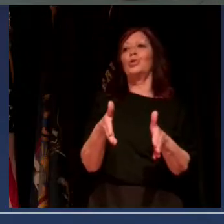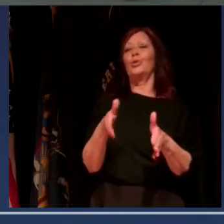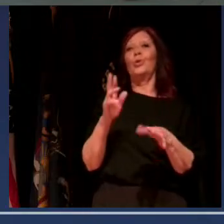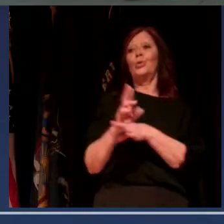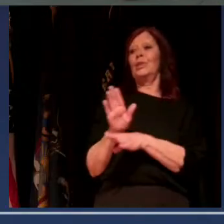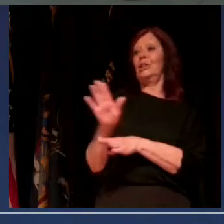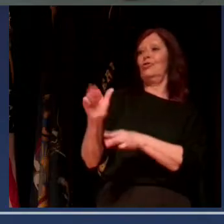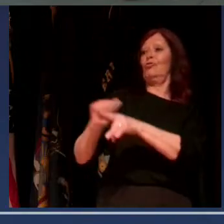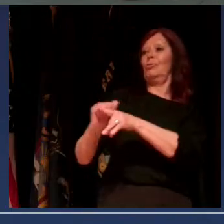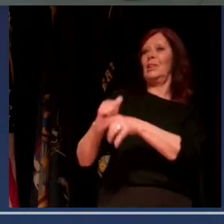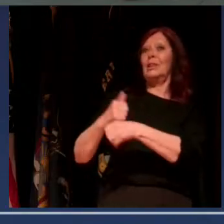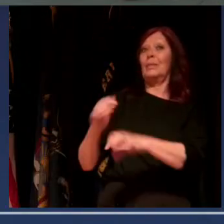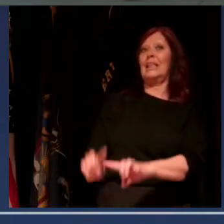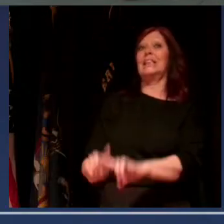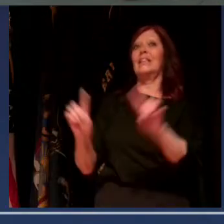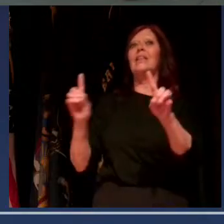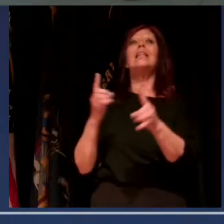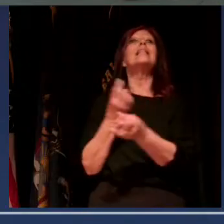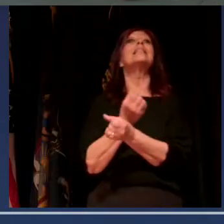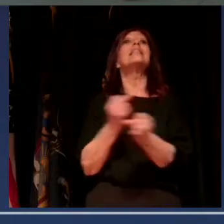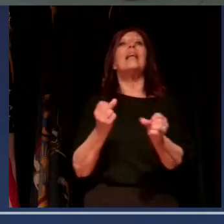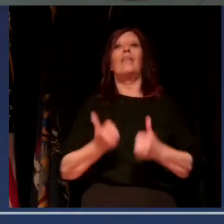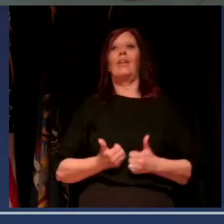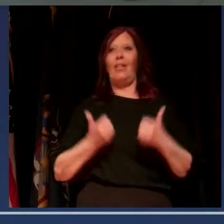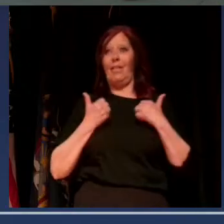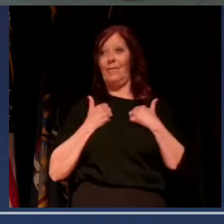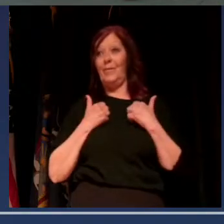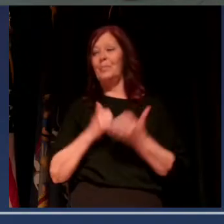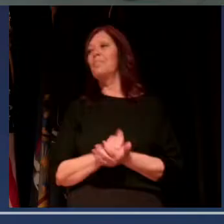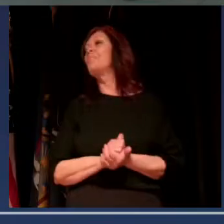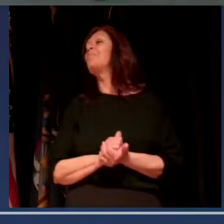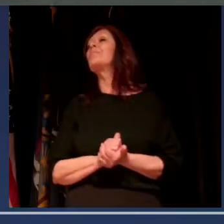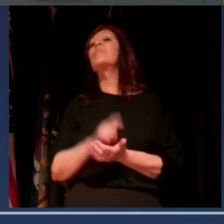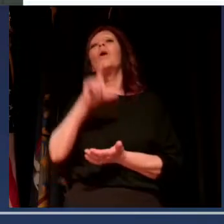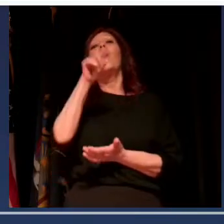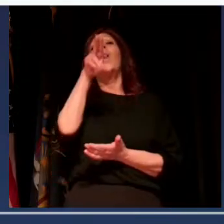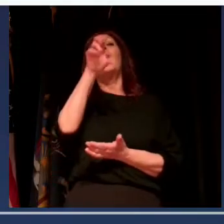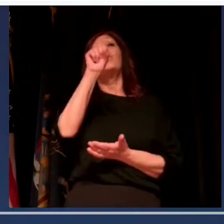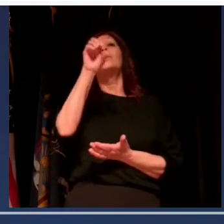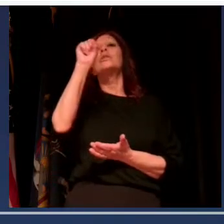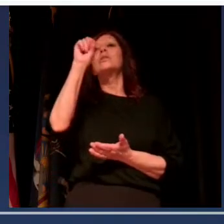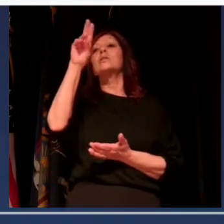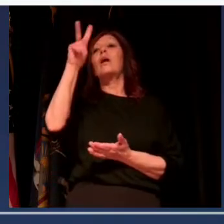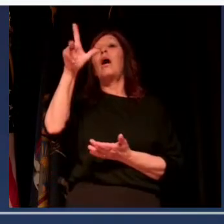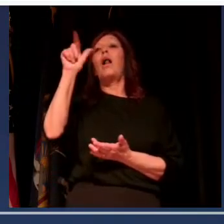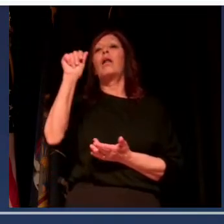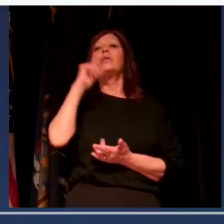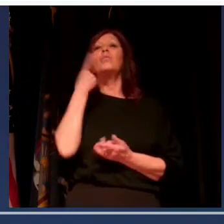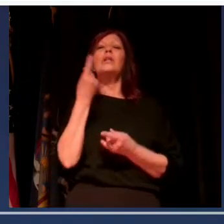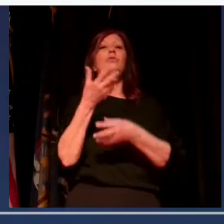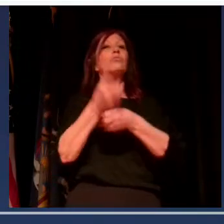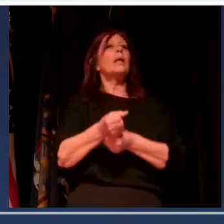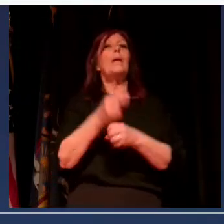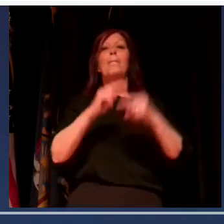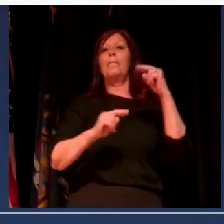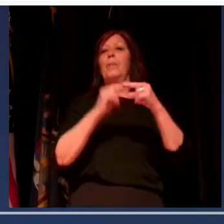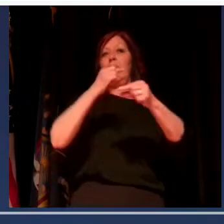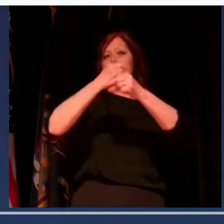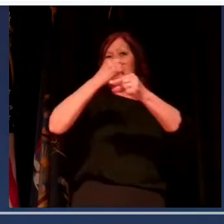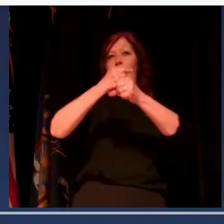to make a difference and save a life. Louis Zucala is one of our trusted building guards in the Rath